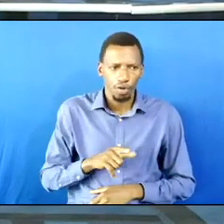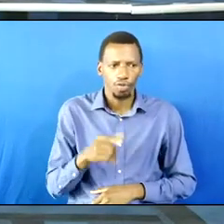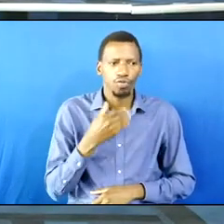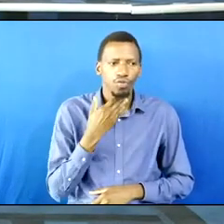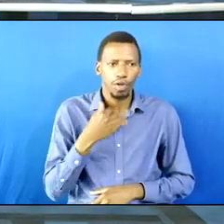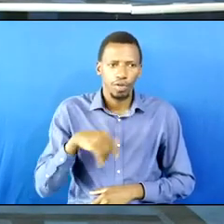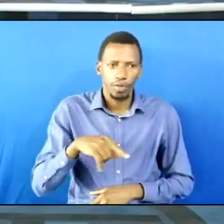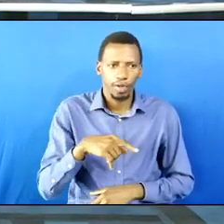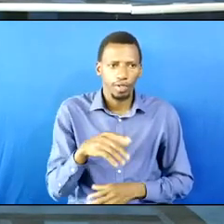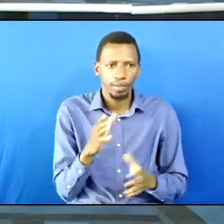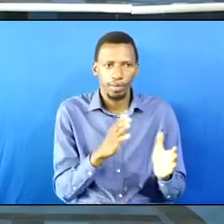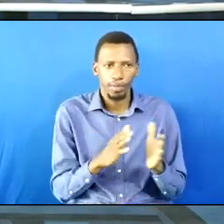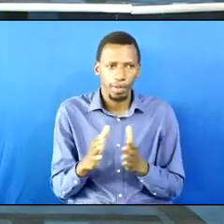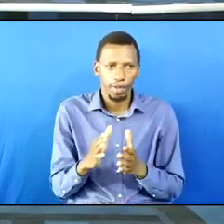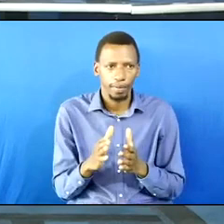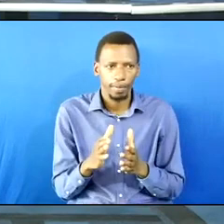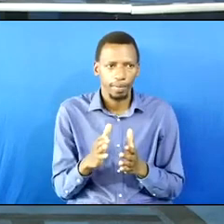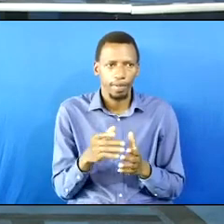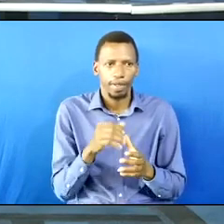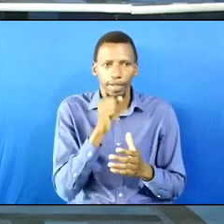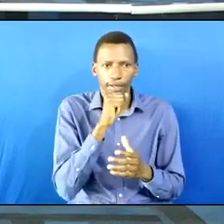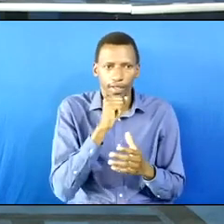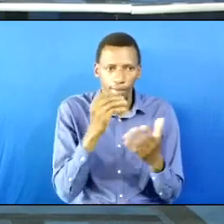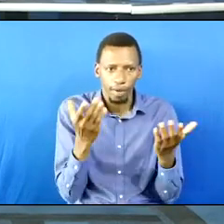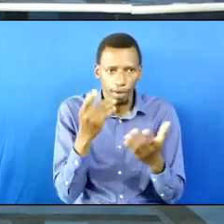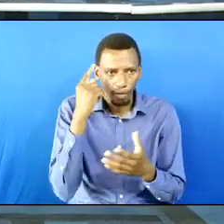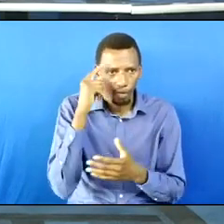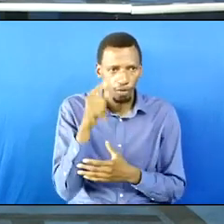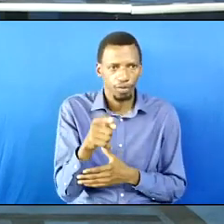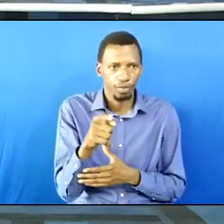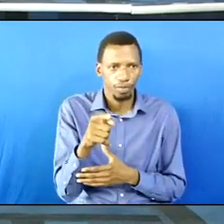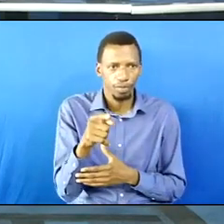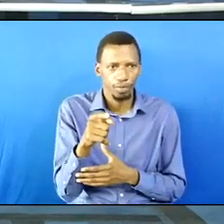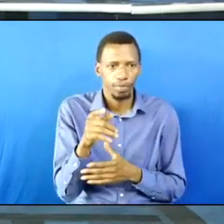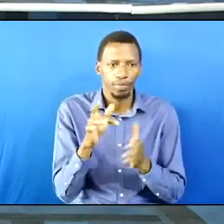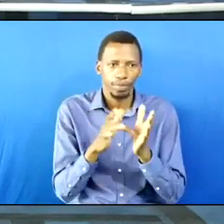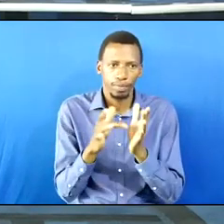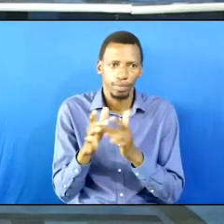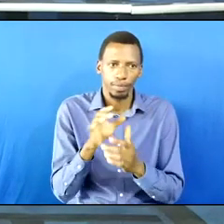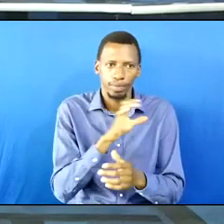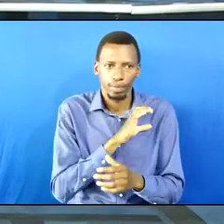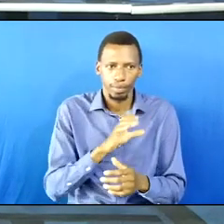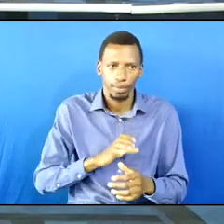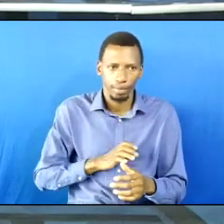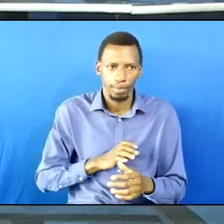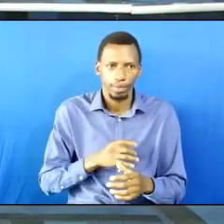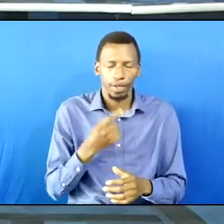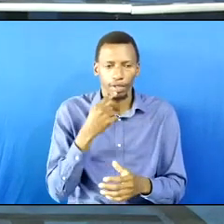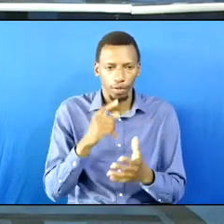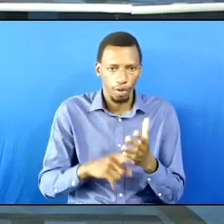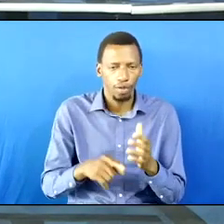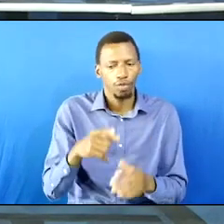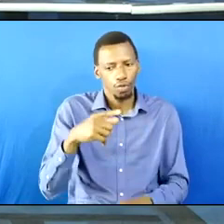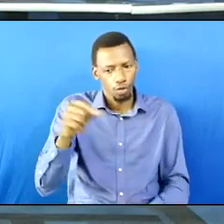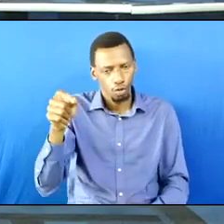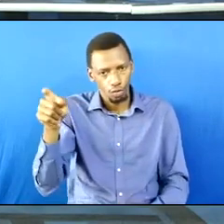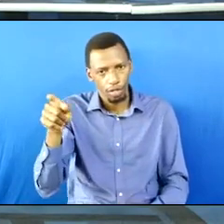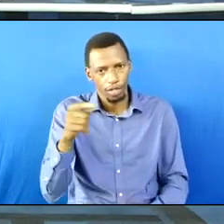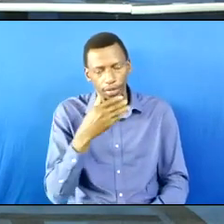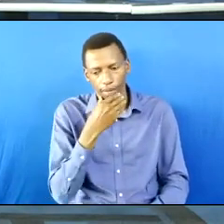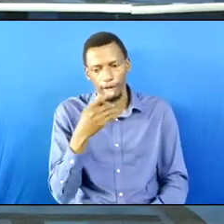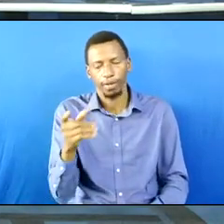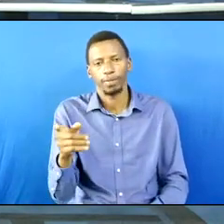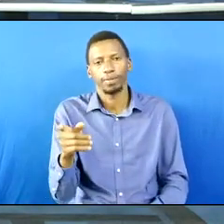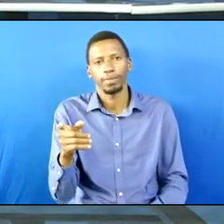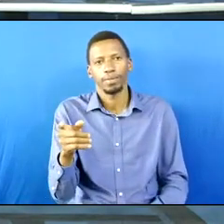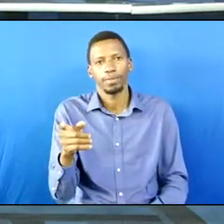wish that we will prepare the supper for you? And Jesus Christ tells them, go to that man, go to